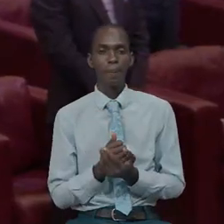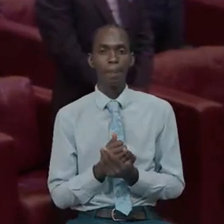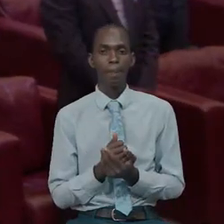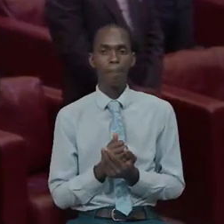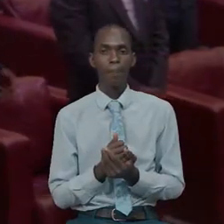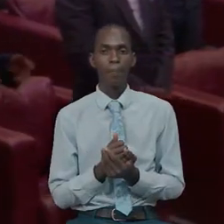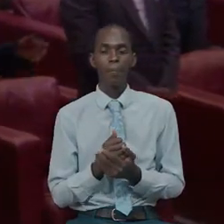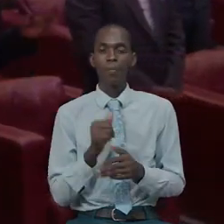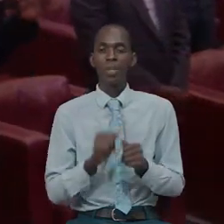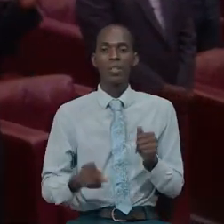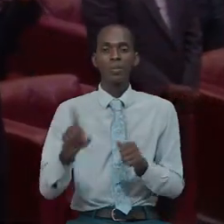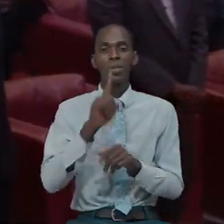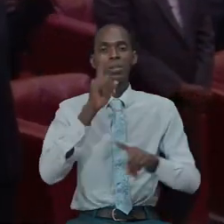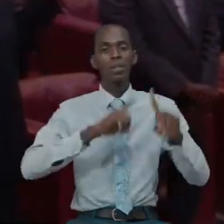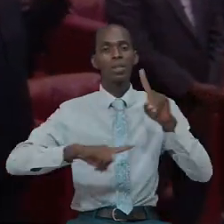Edge.